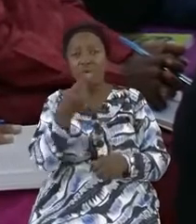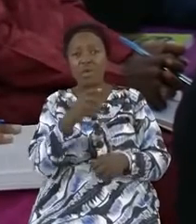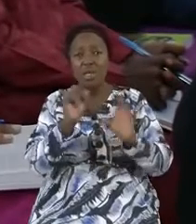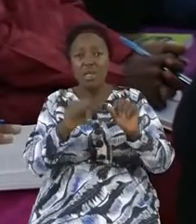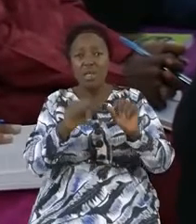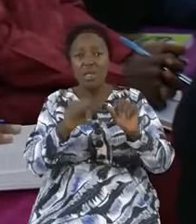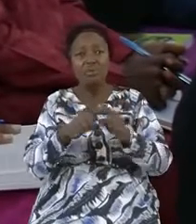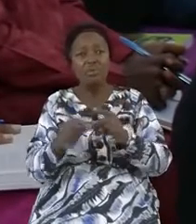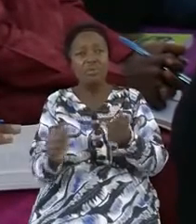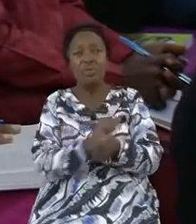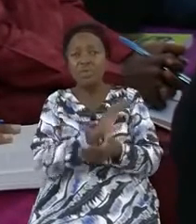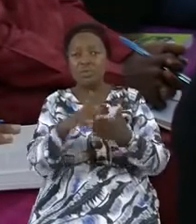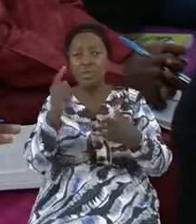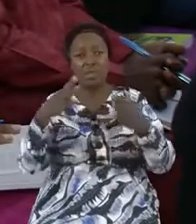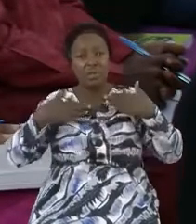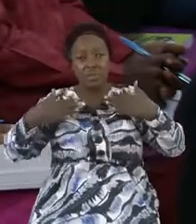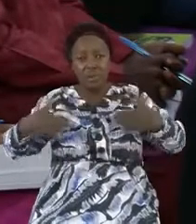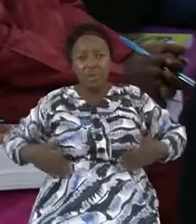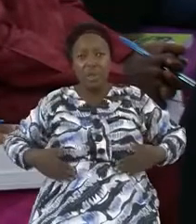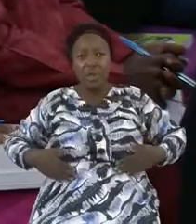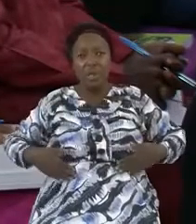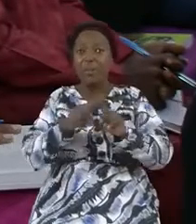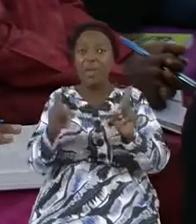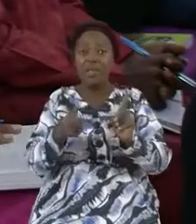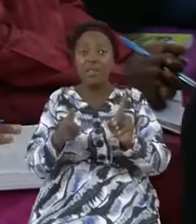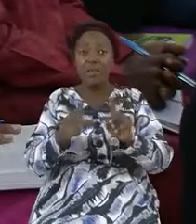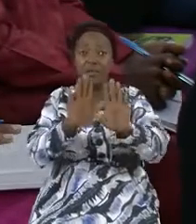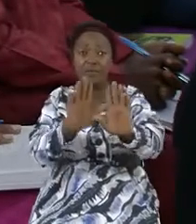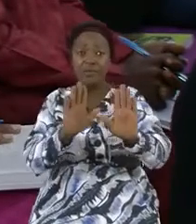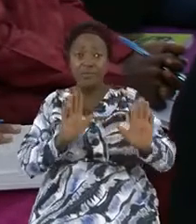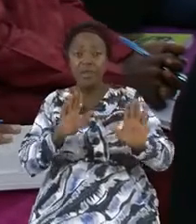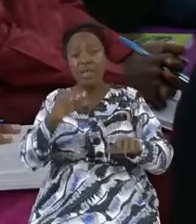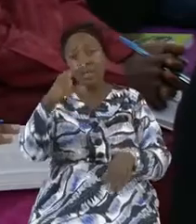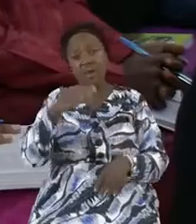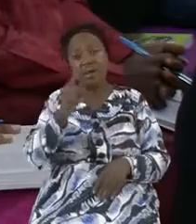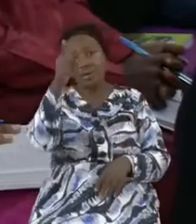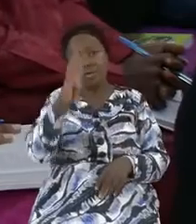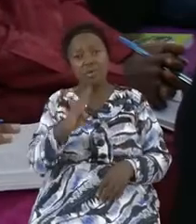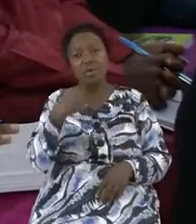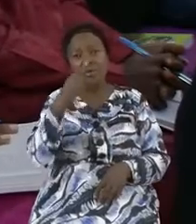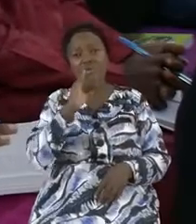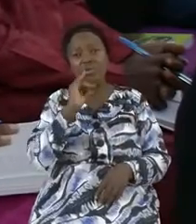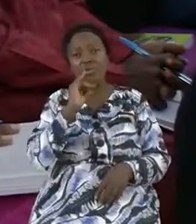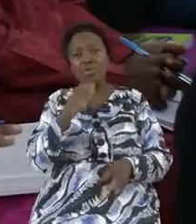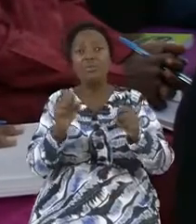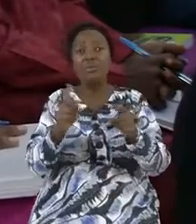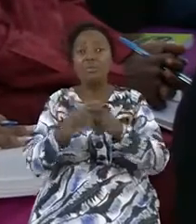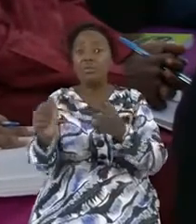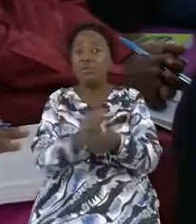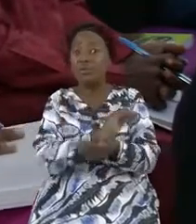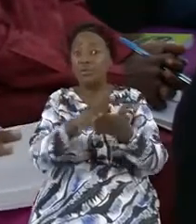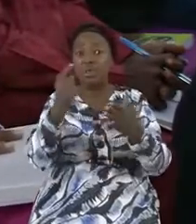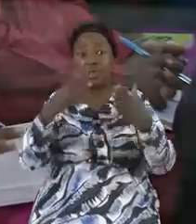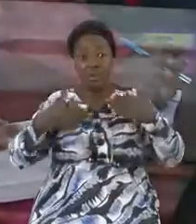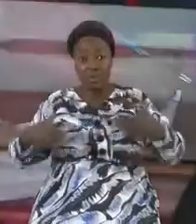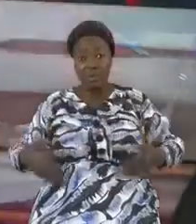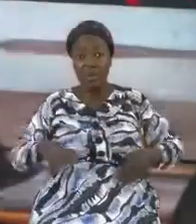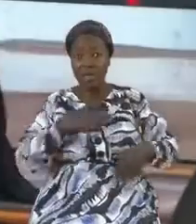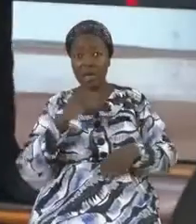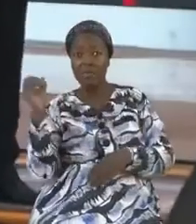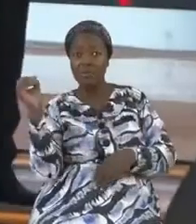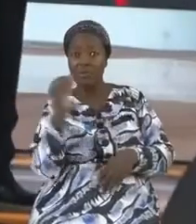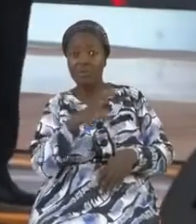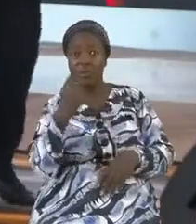destroy the body, but fear God, who is able to destroy the body and cast